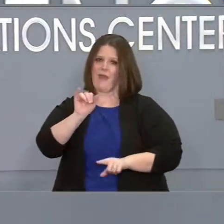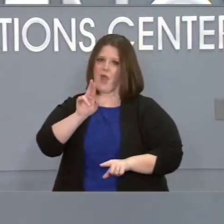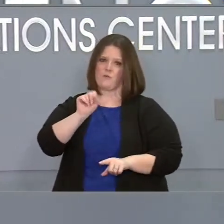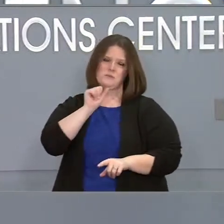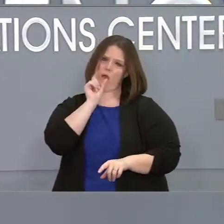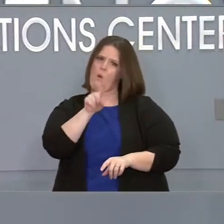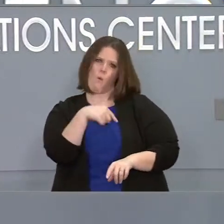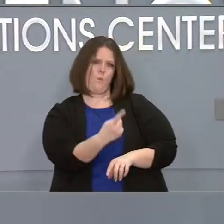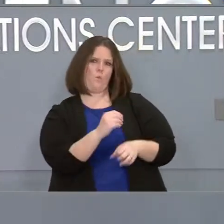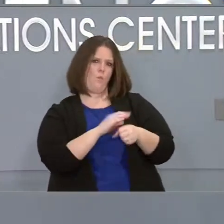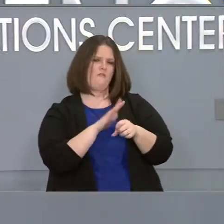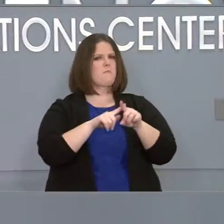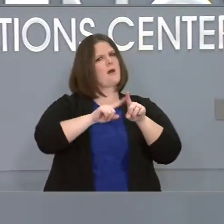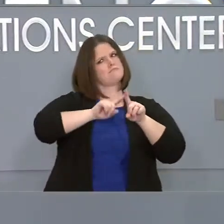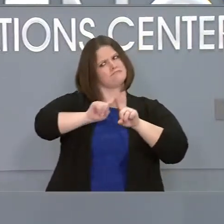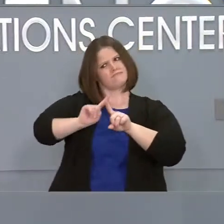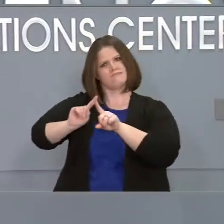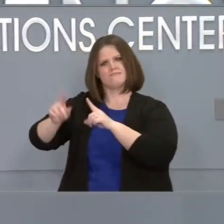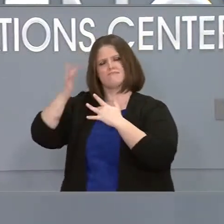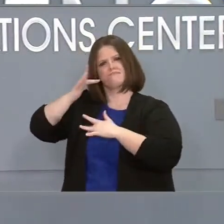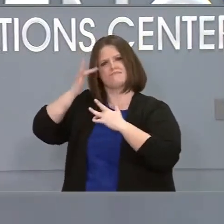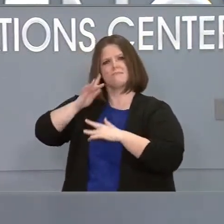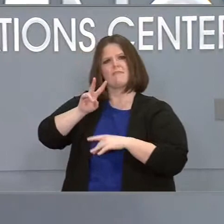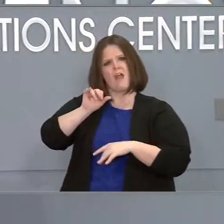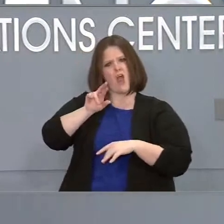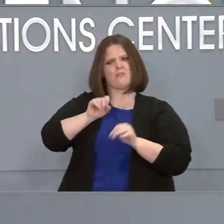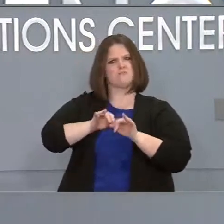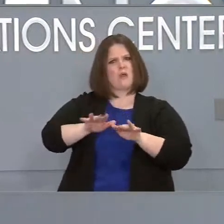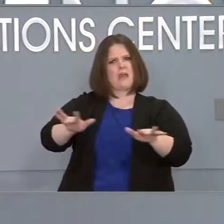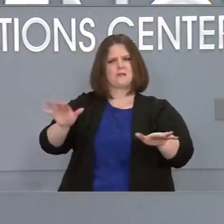themselves. Okay. I just have one for the governor.